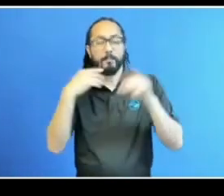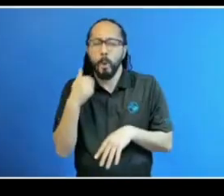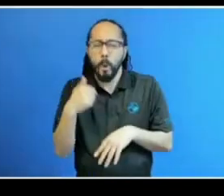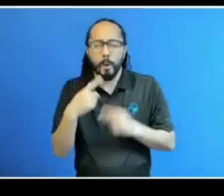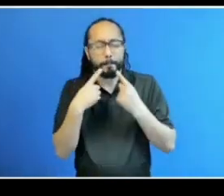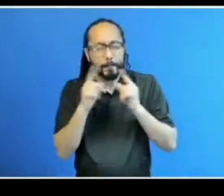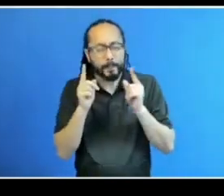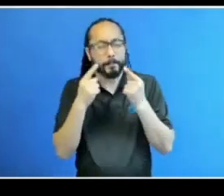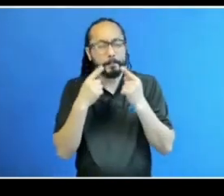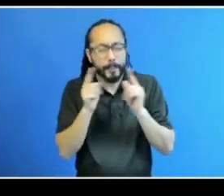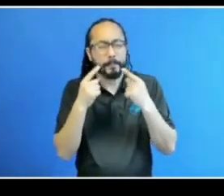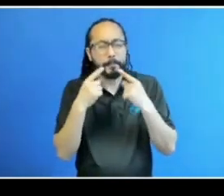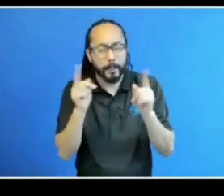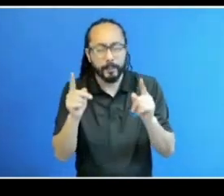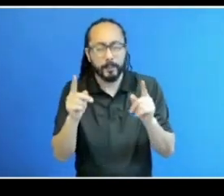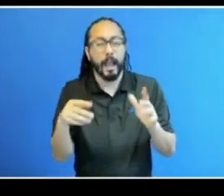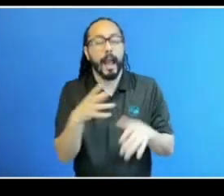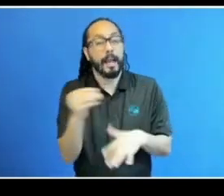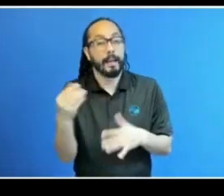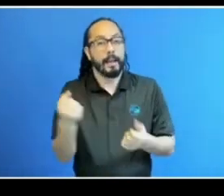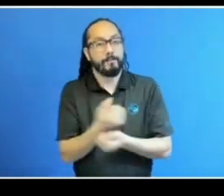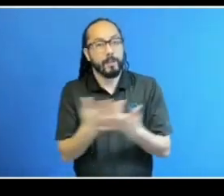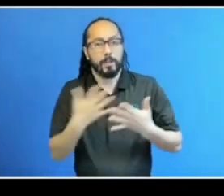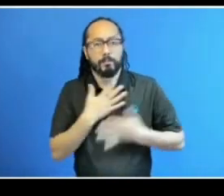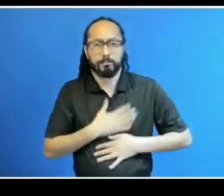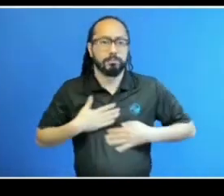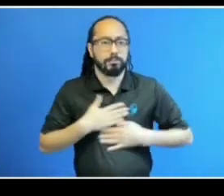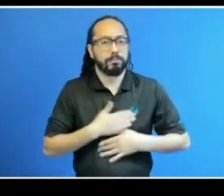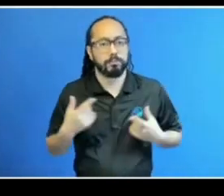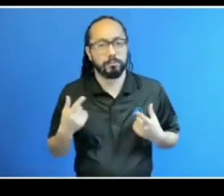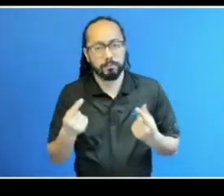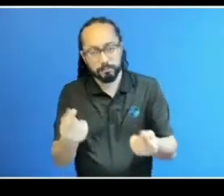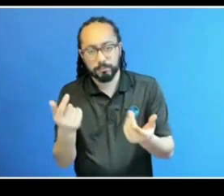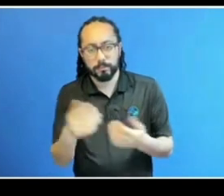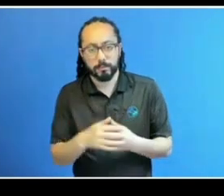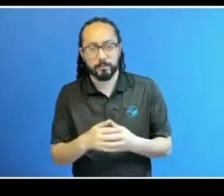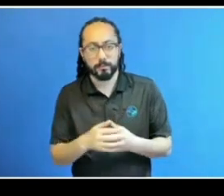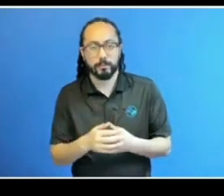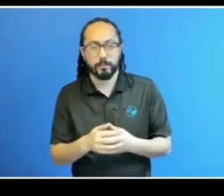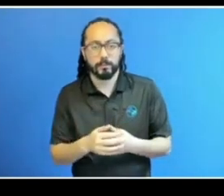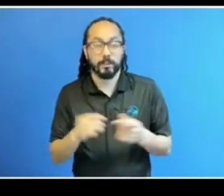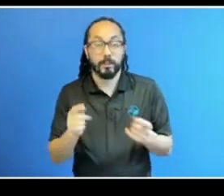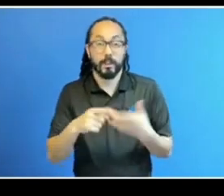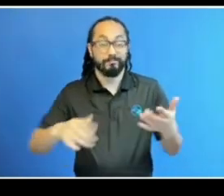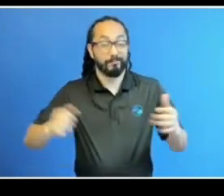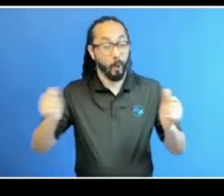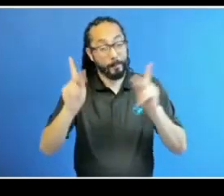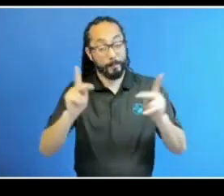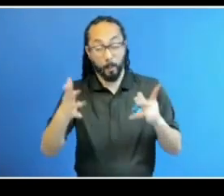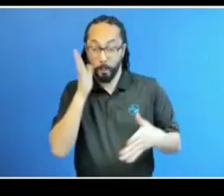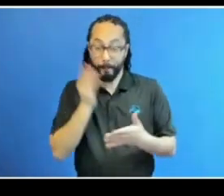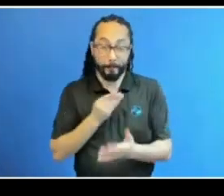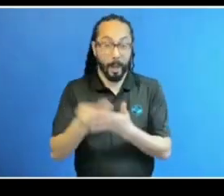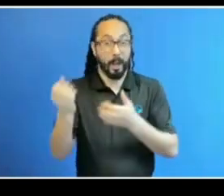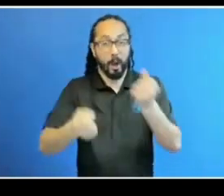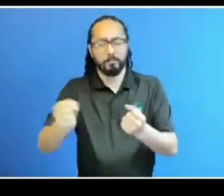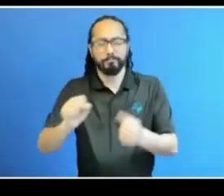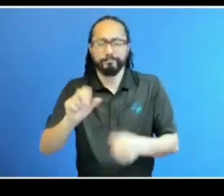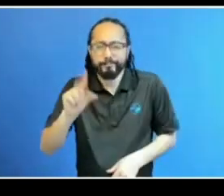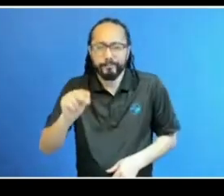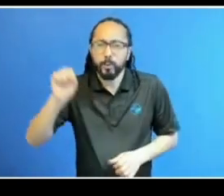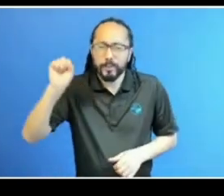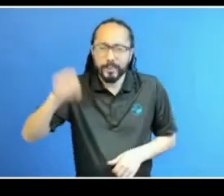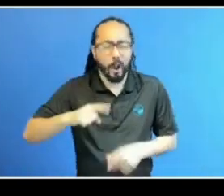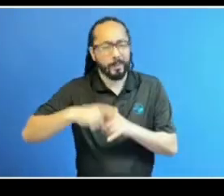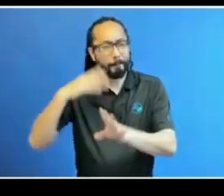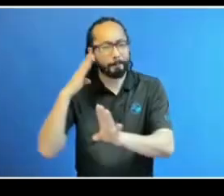all what you want out of life. You know, like the law of attraction, not everyone's going to own a house, not everyone's going to have a car. You know, some people will take the bus, but I think success is